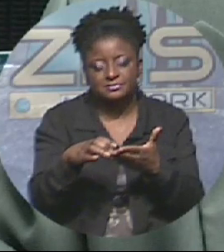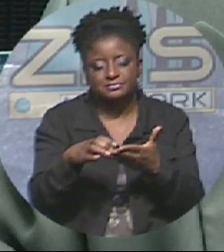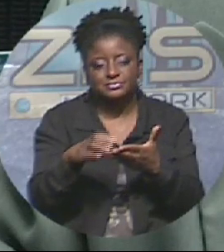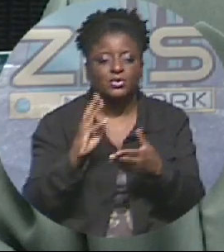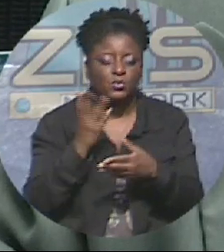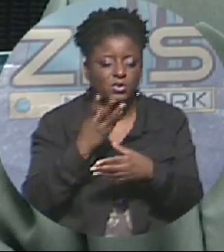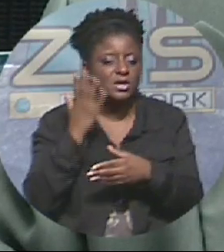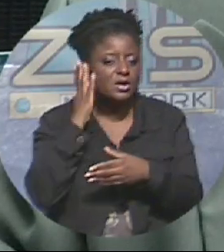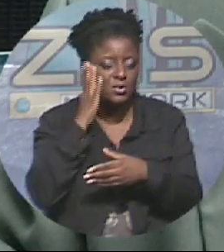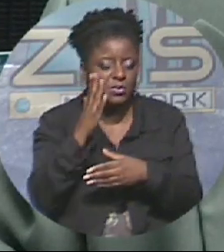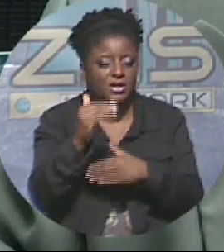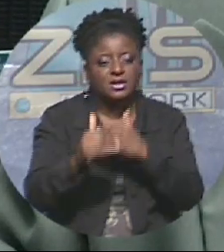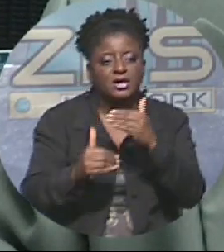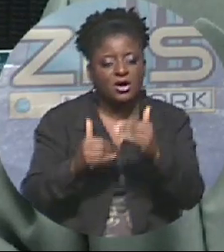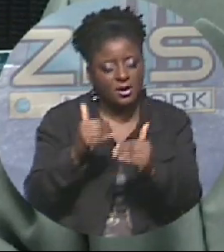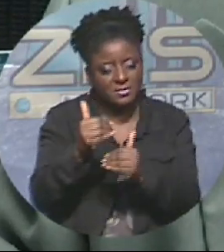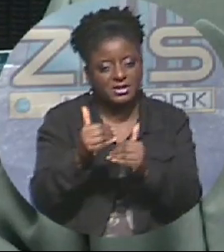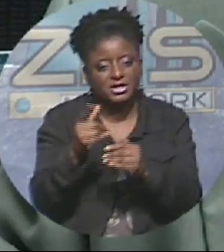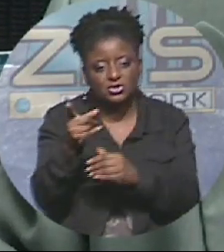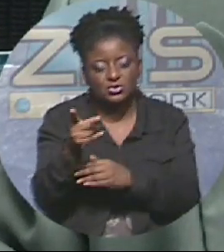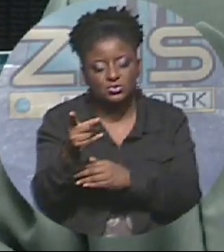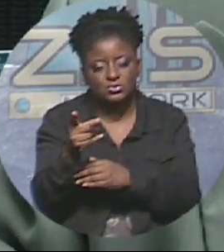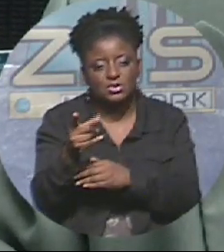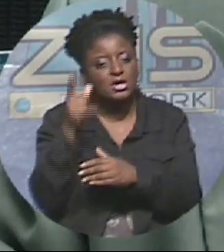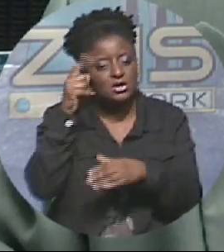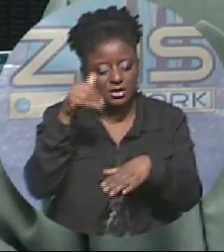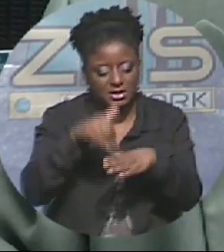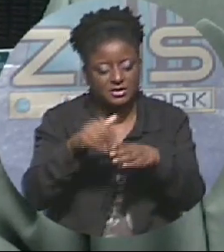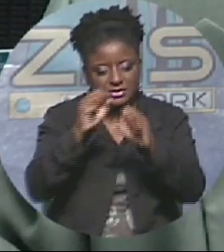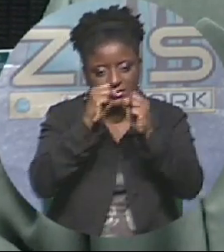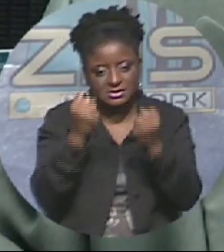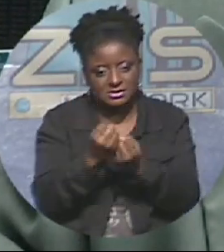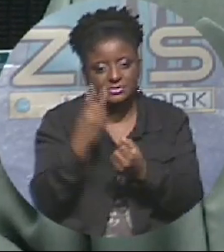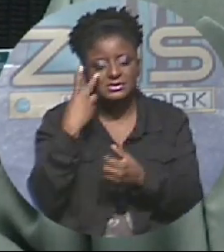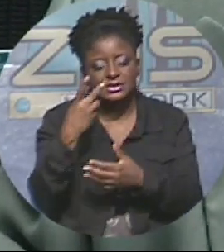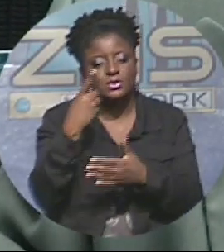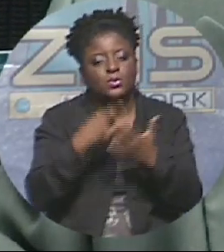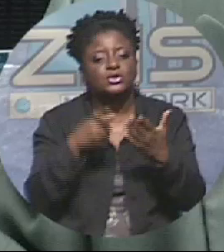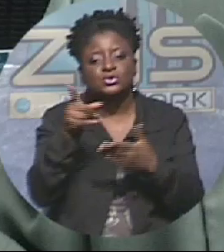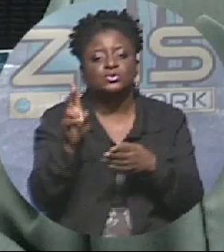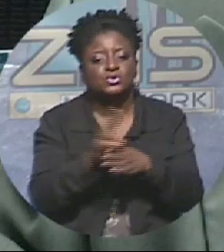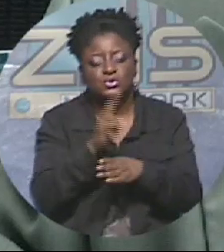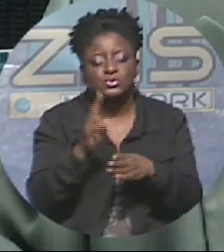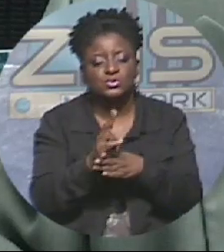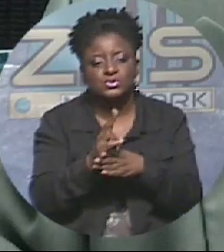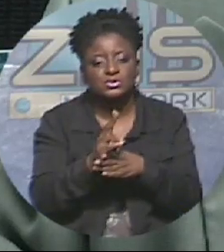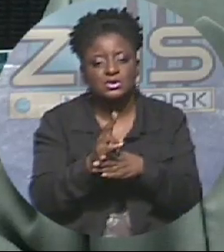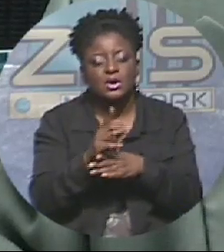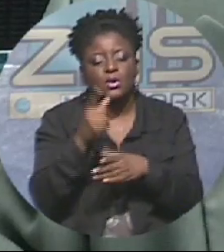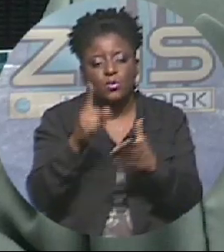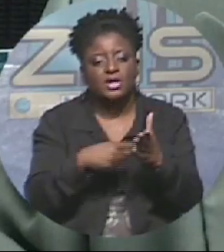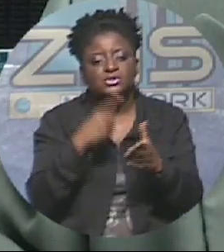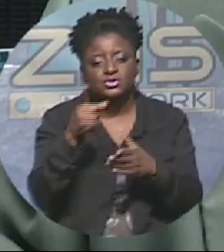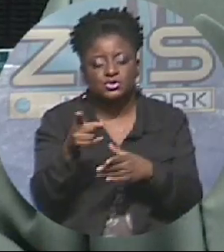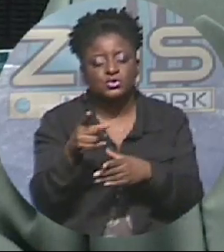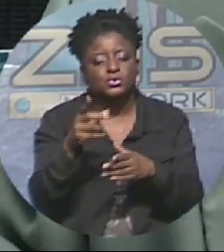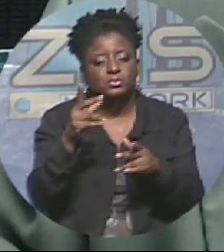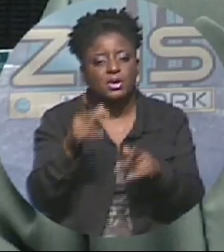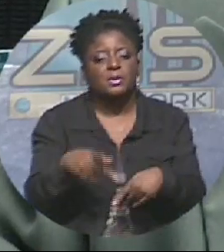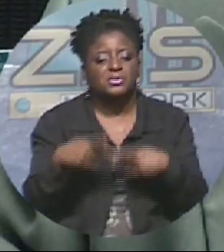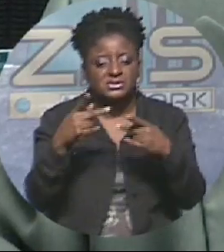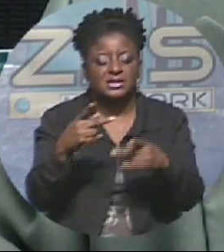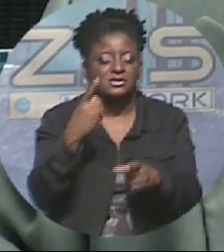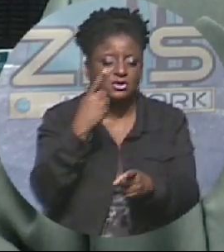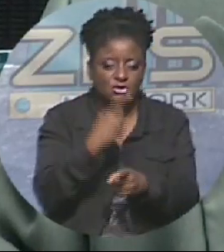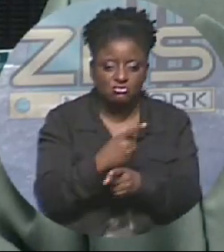We would accommodate you. We check the system to see what you use when you first registered, and once you presented the correct